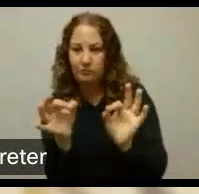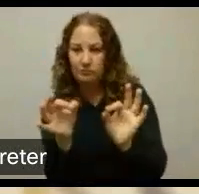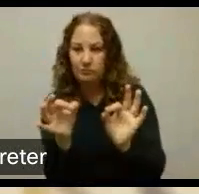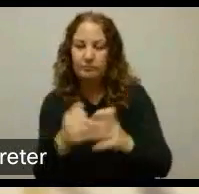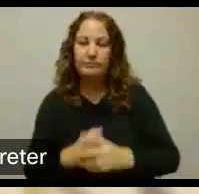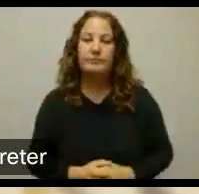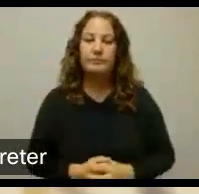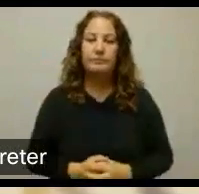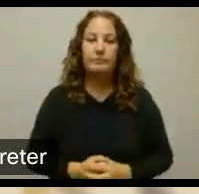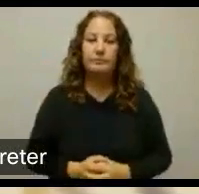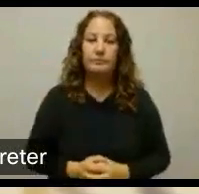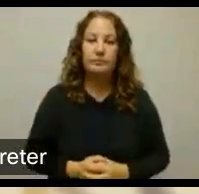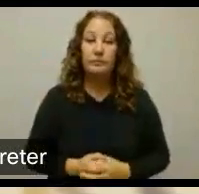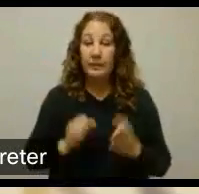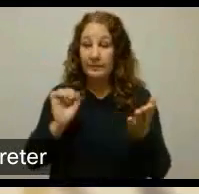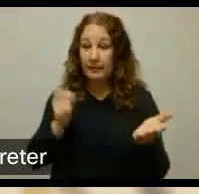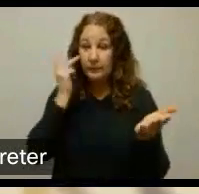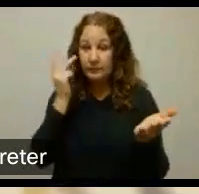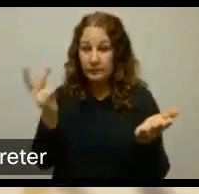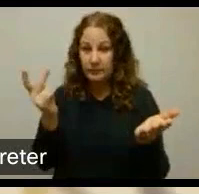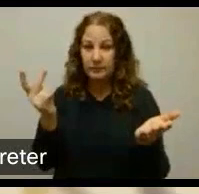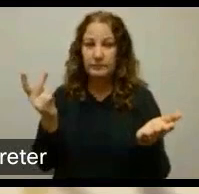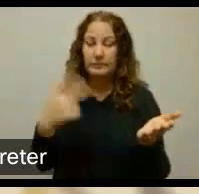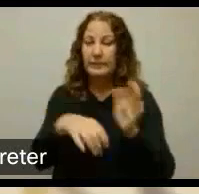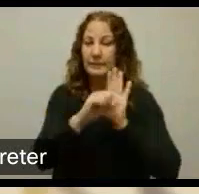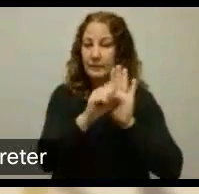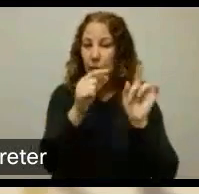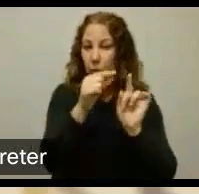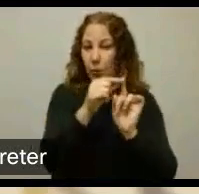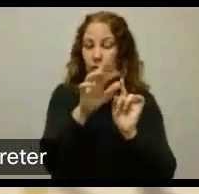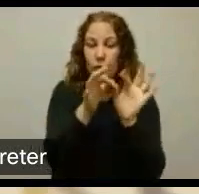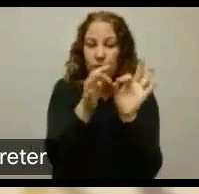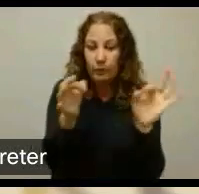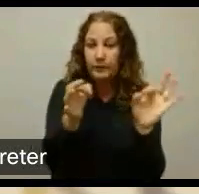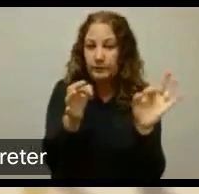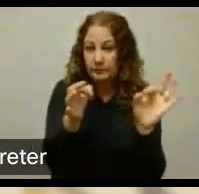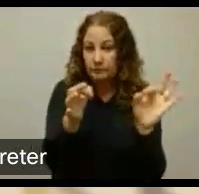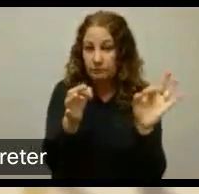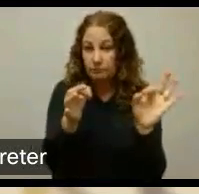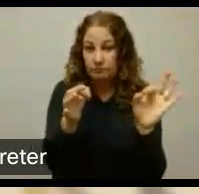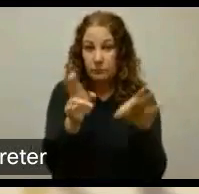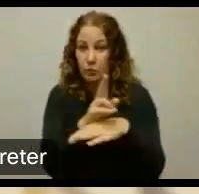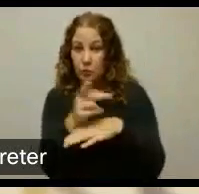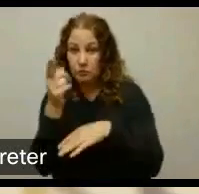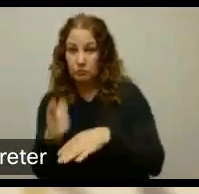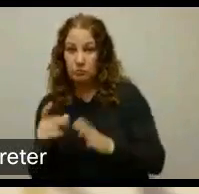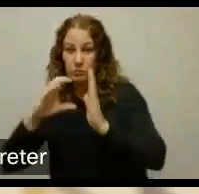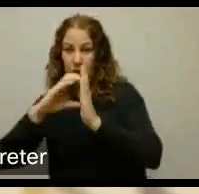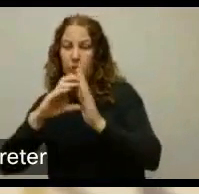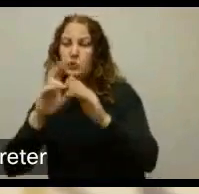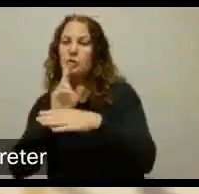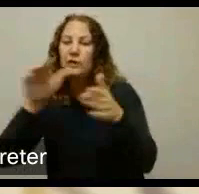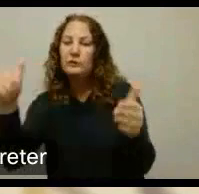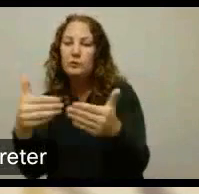So, can you see the signal words or phrases that are used to introduce